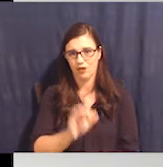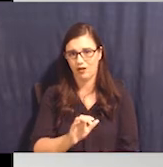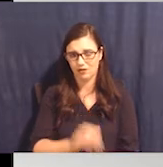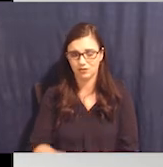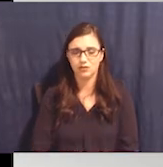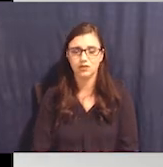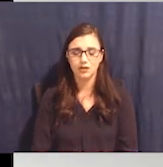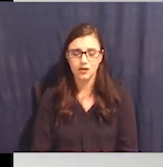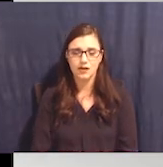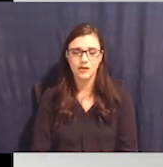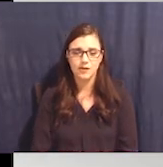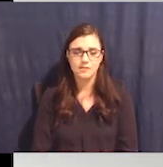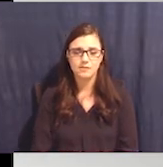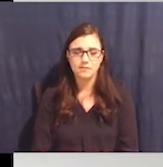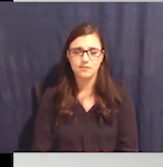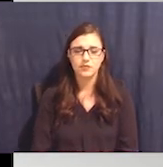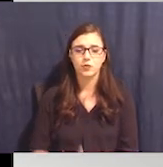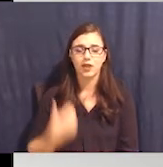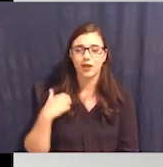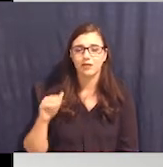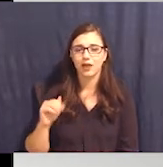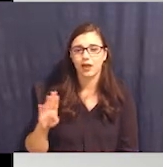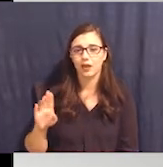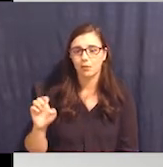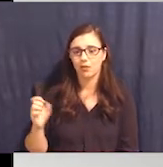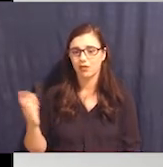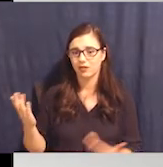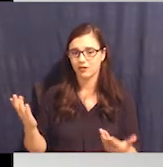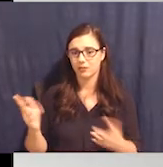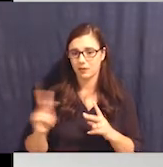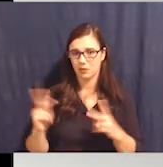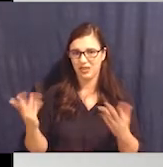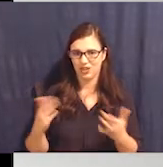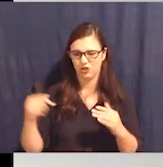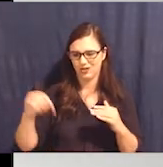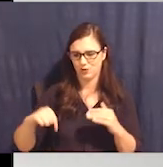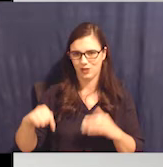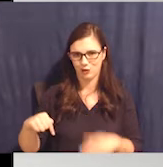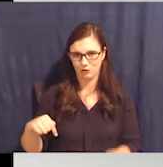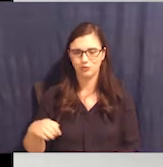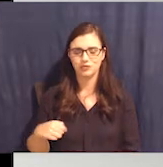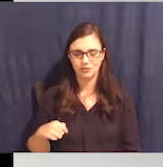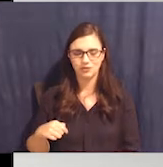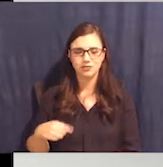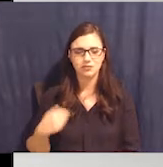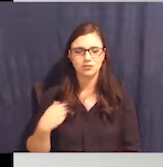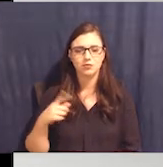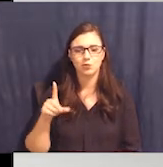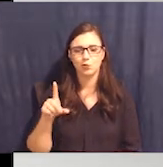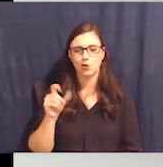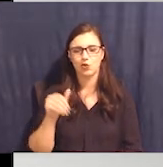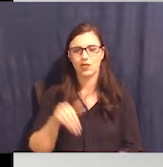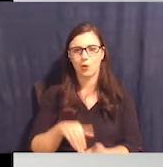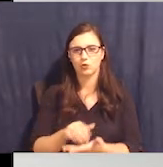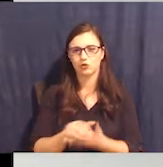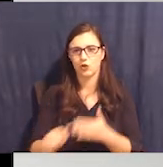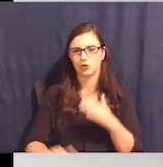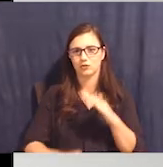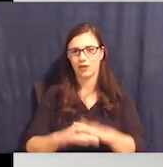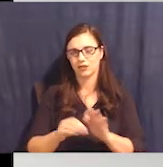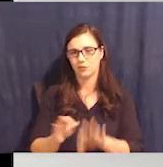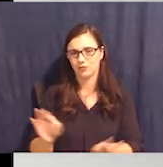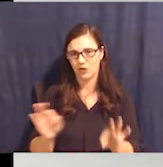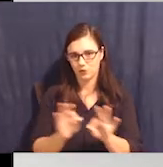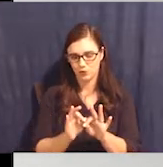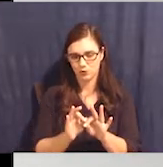supportive of your child. We have the ABLE folks here downstairs. There's a